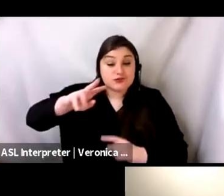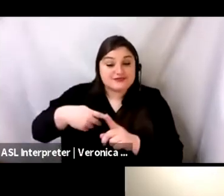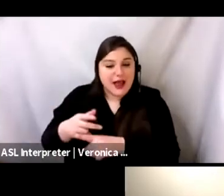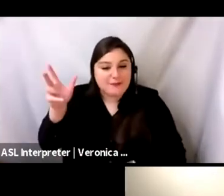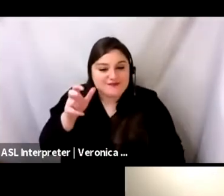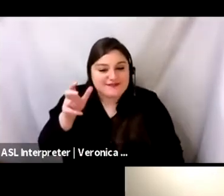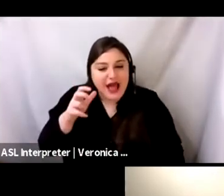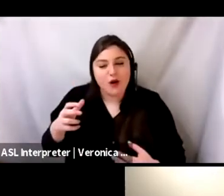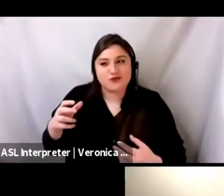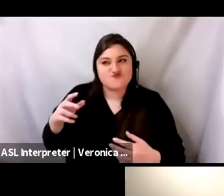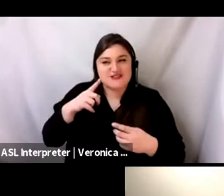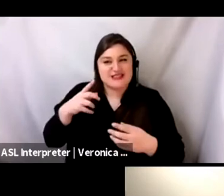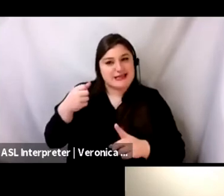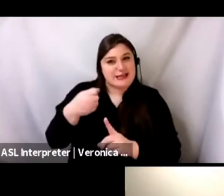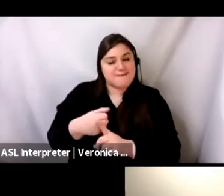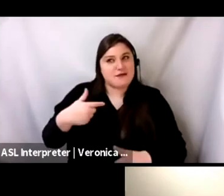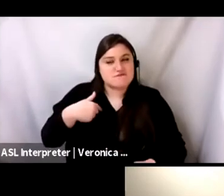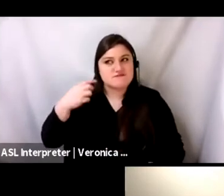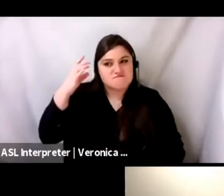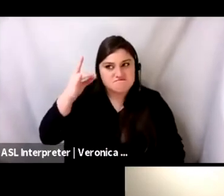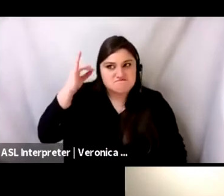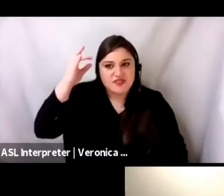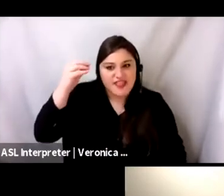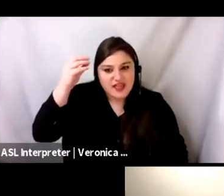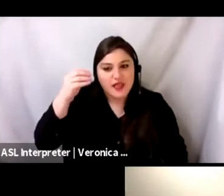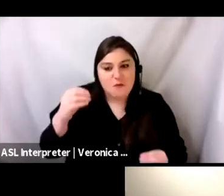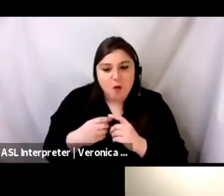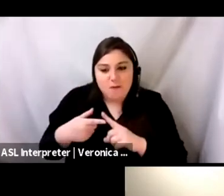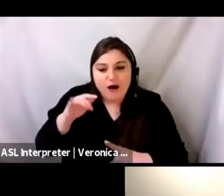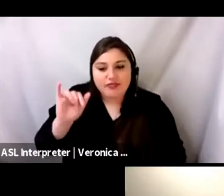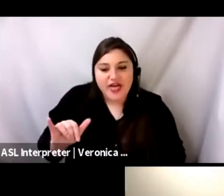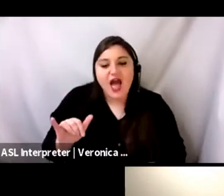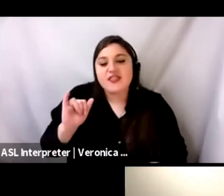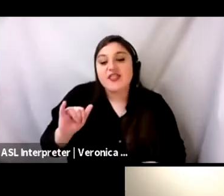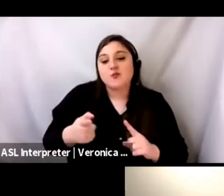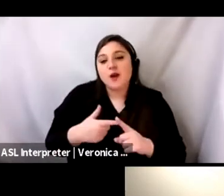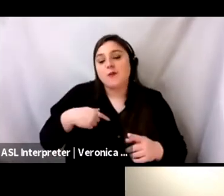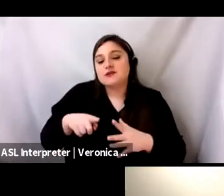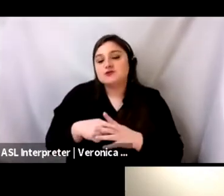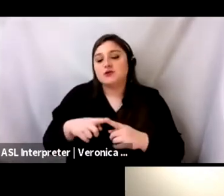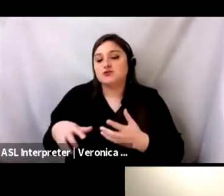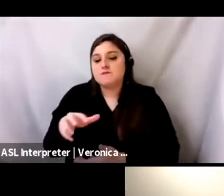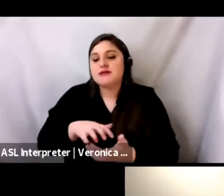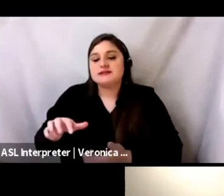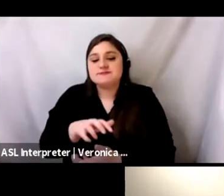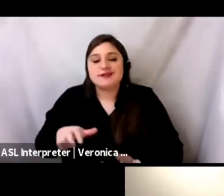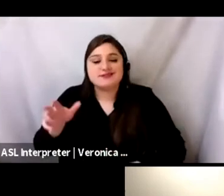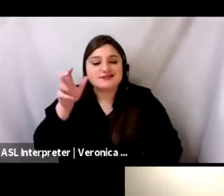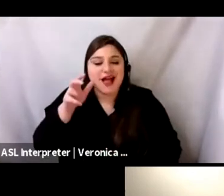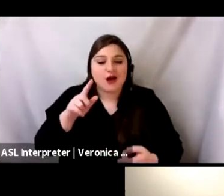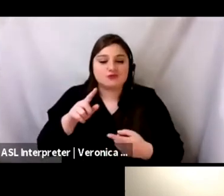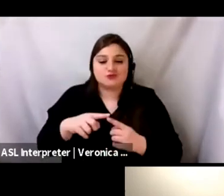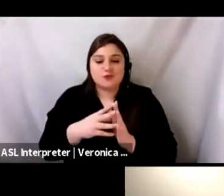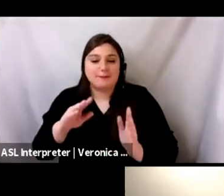also the sound of the bees and the music I usually do. So, okay, I'll try to use the tape machine.